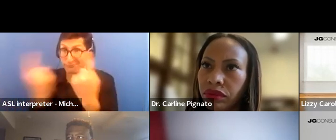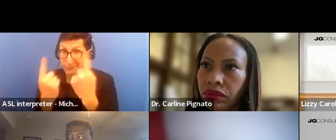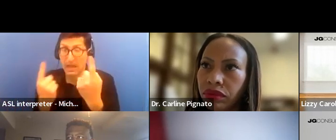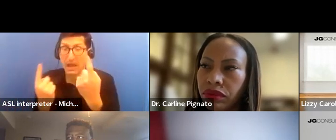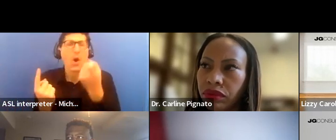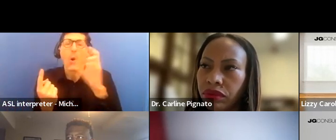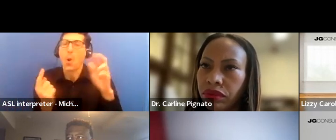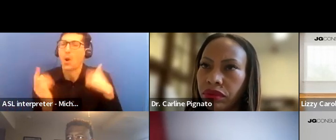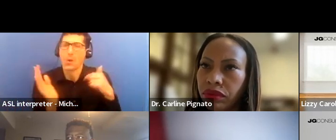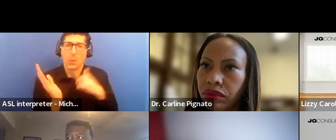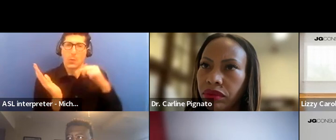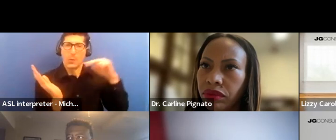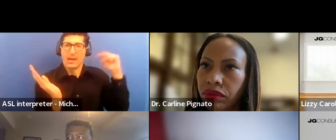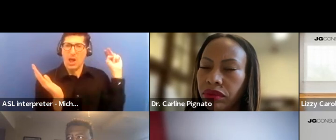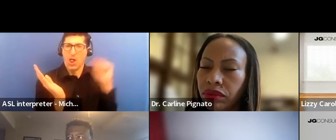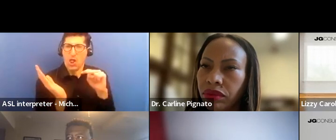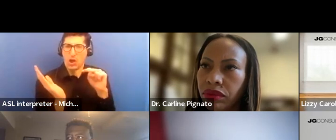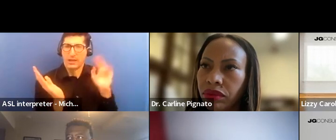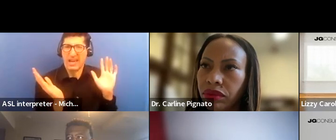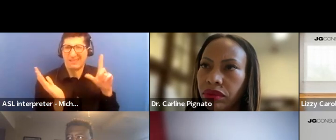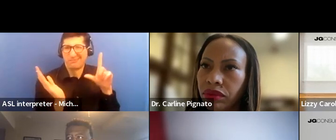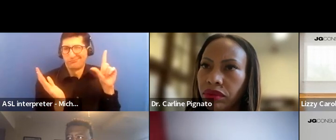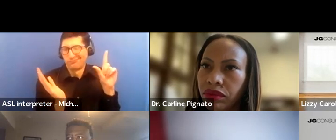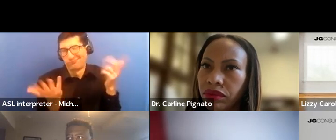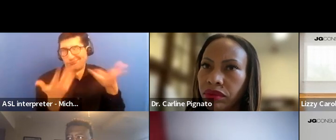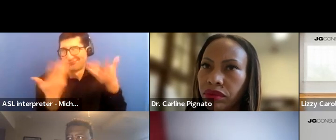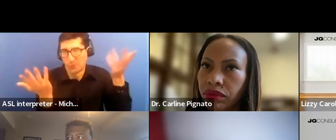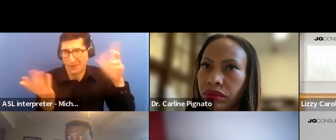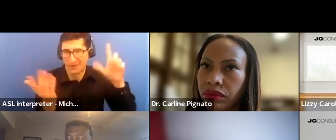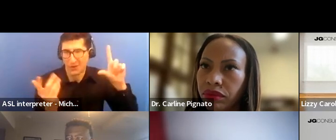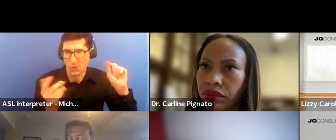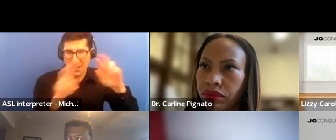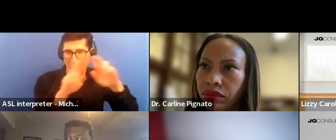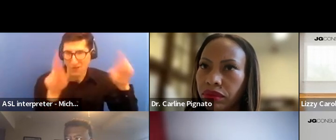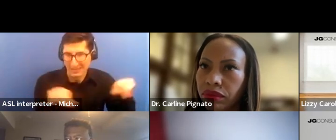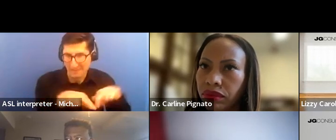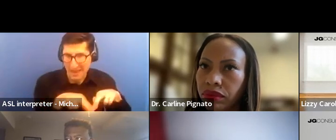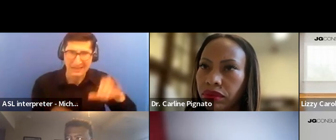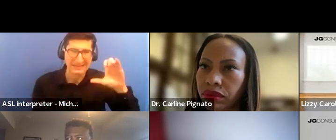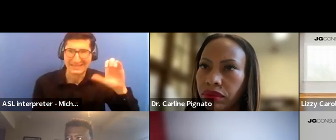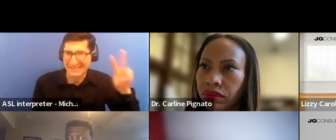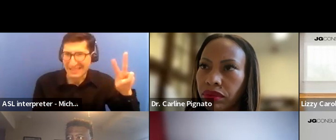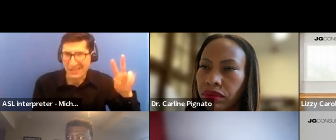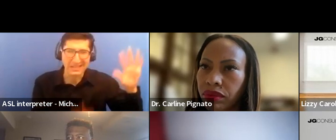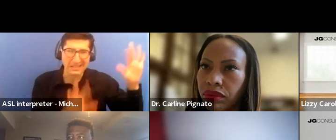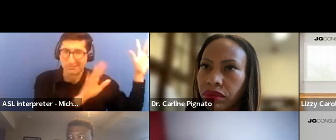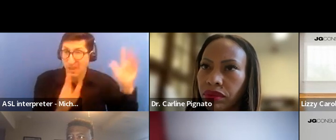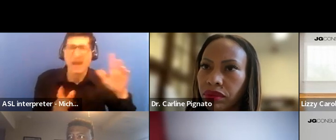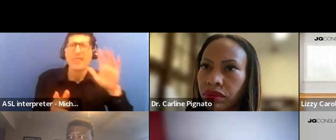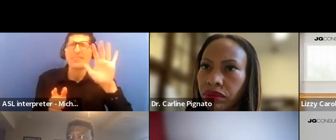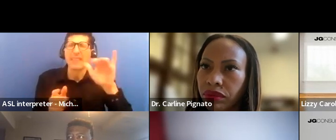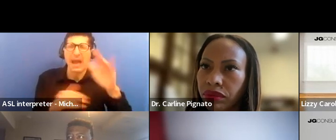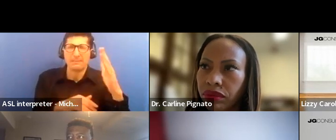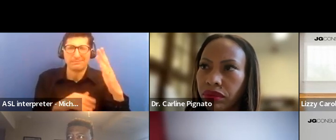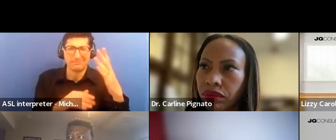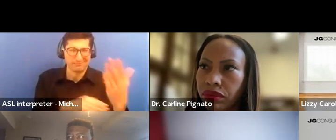looking at 20 resumes, et cetera, CVs, and narrowing down? What is that 3-hour block